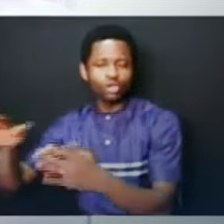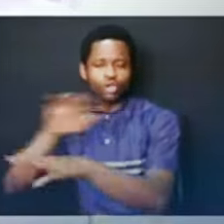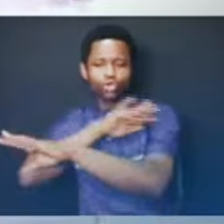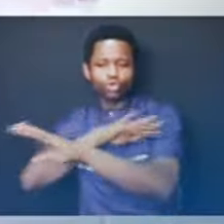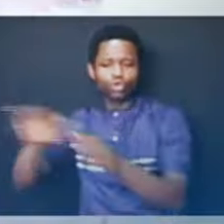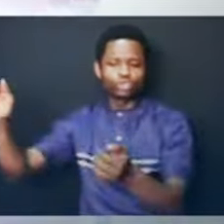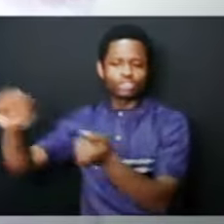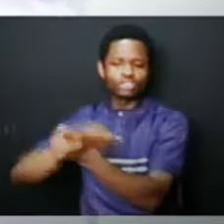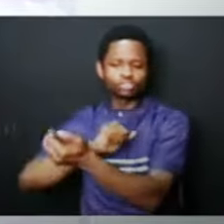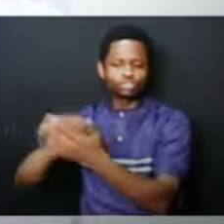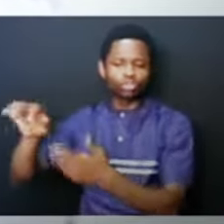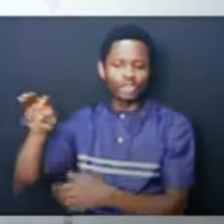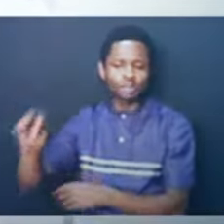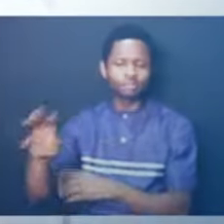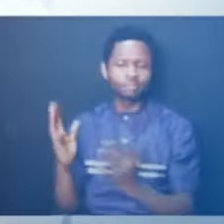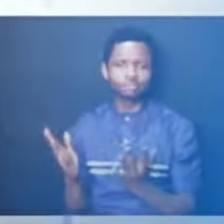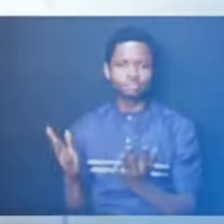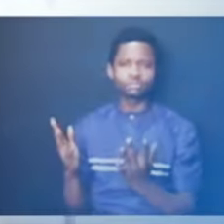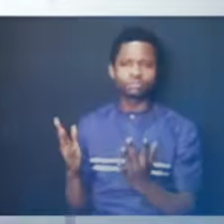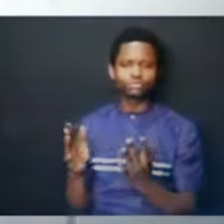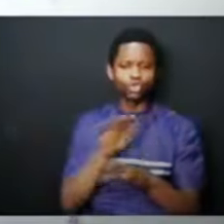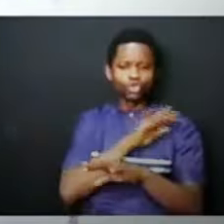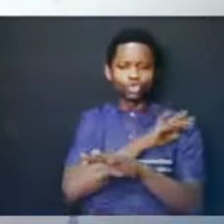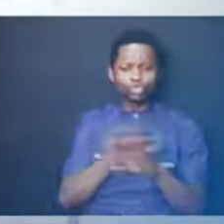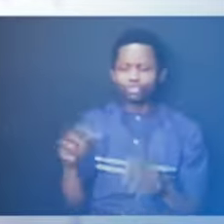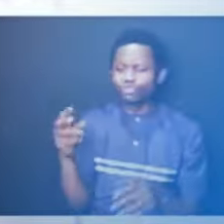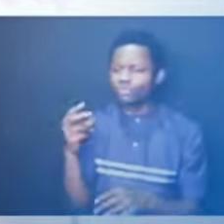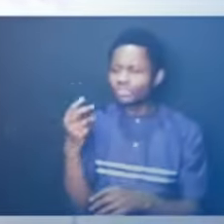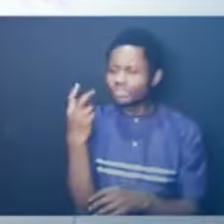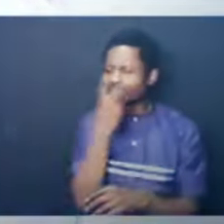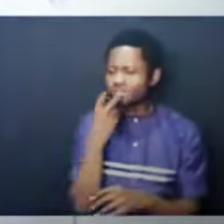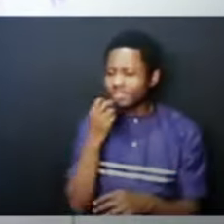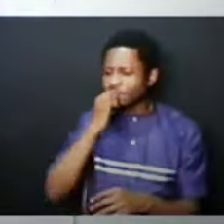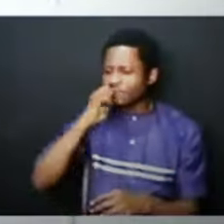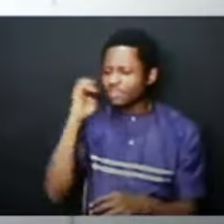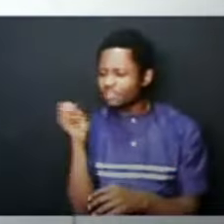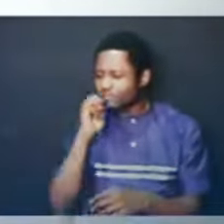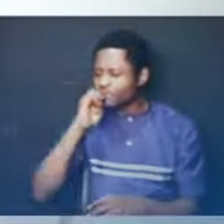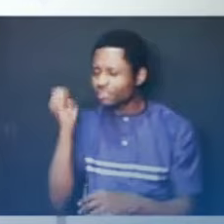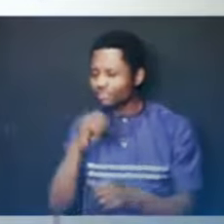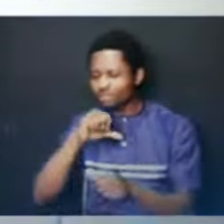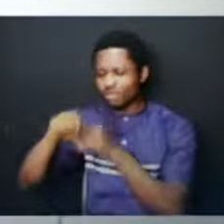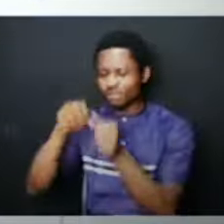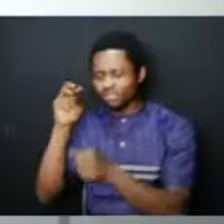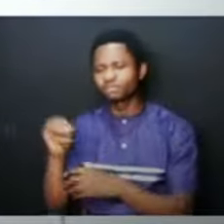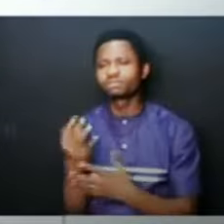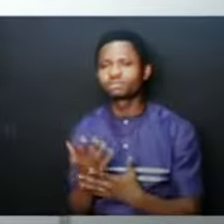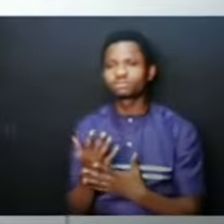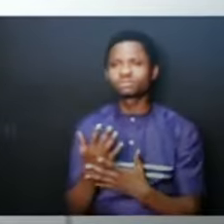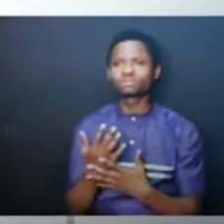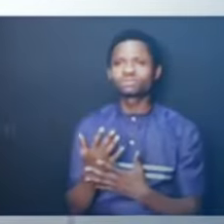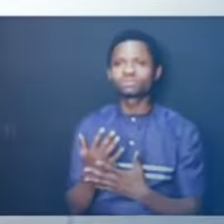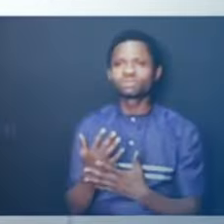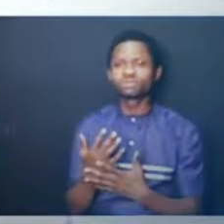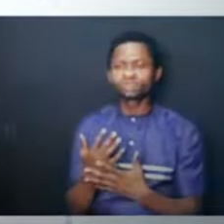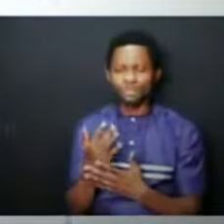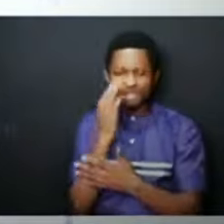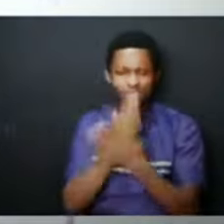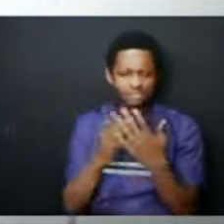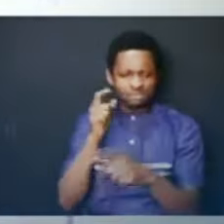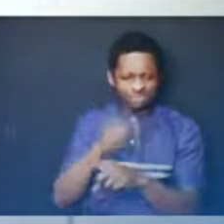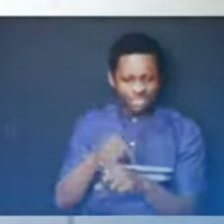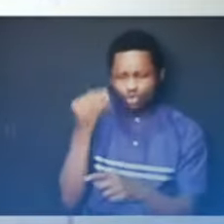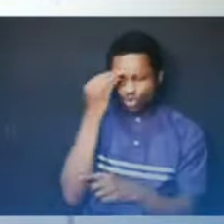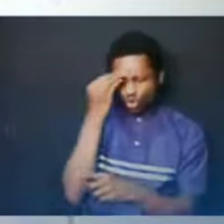Don't destroy him. Don't be speaking evil about him. Sometimes you know that what you are saying is not true, but